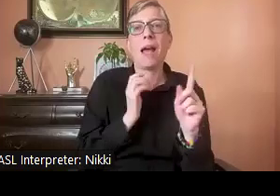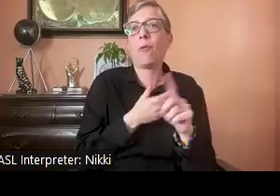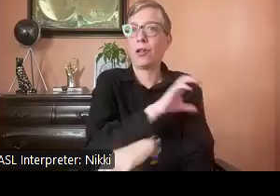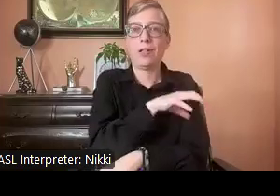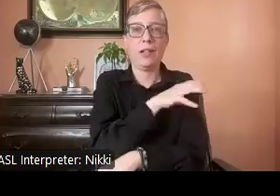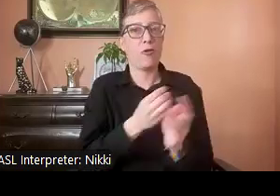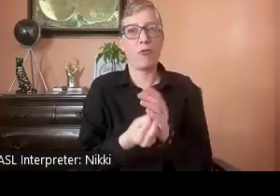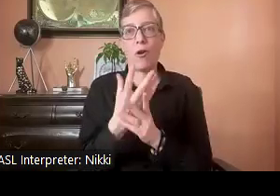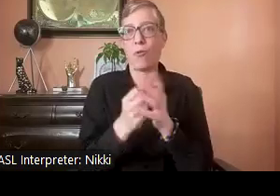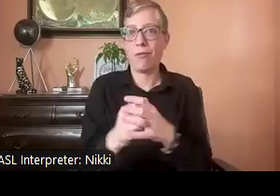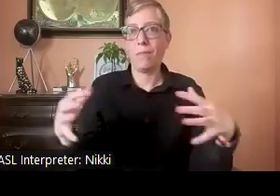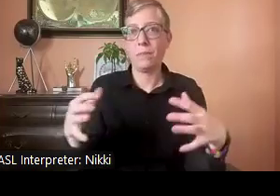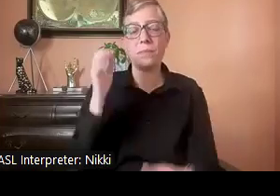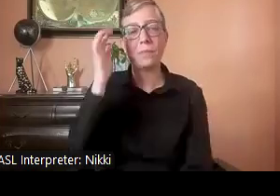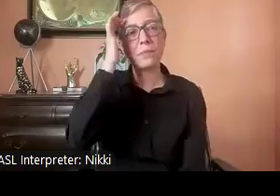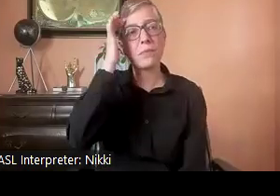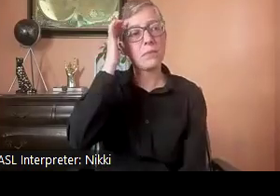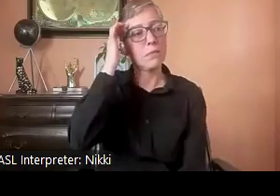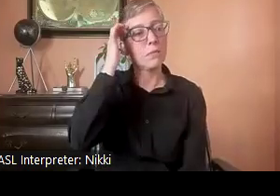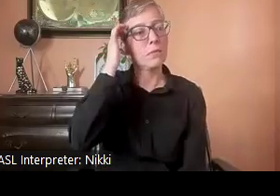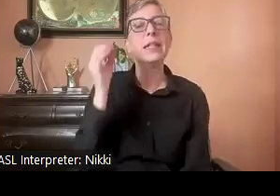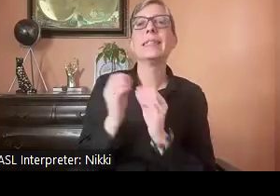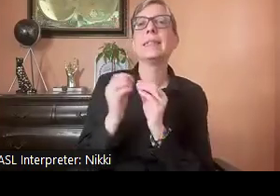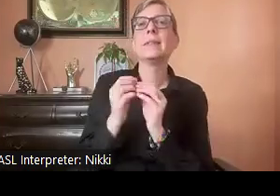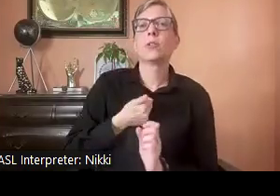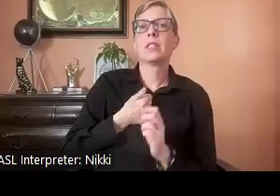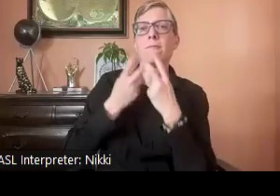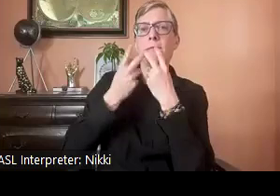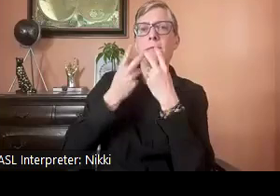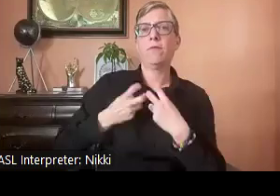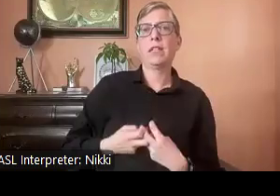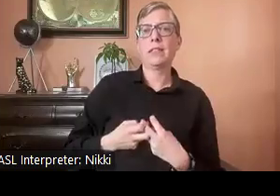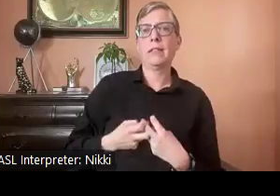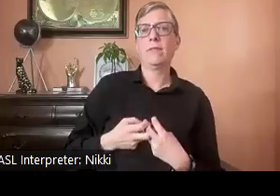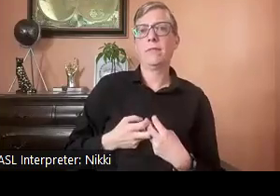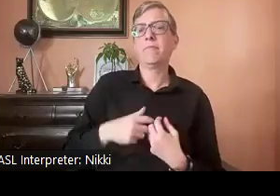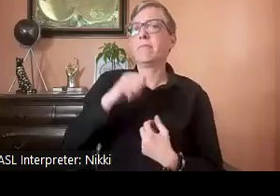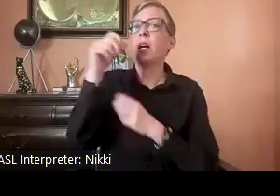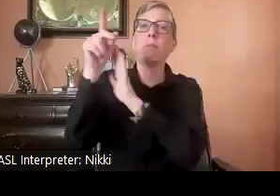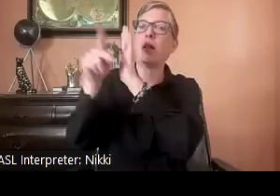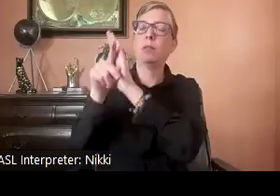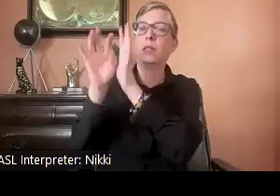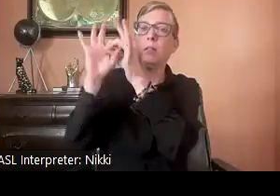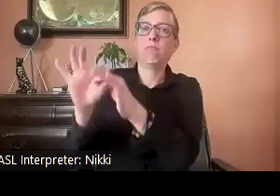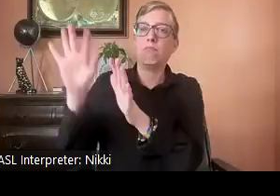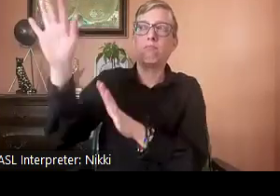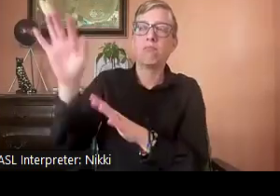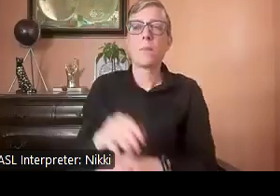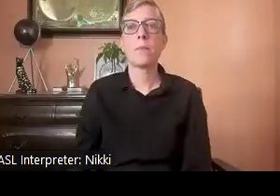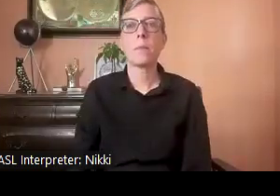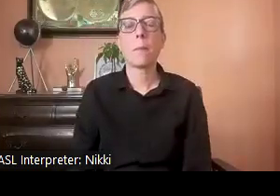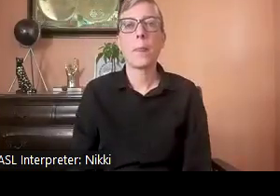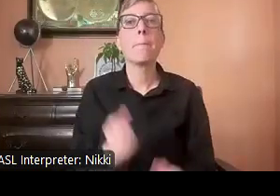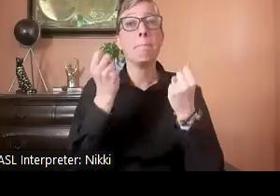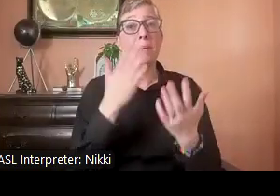And this is more self-reflective than maybe policy level. And I think a lot of my colleagues